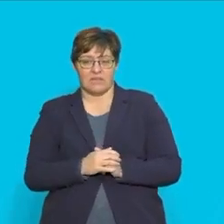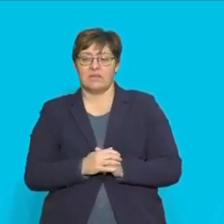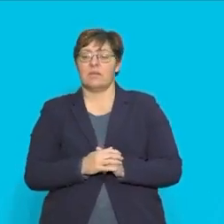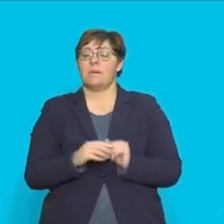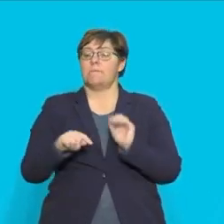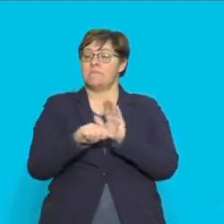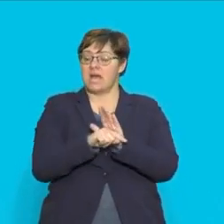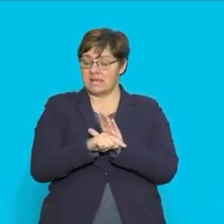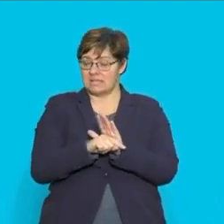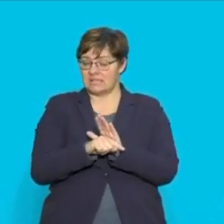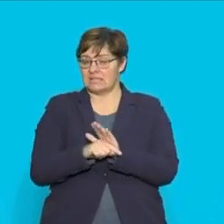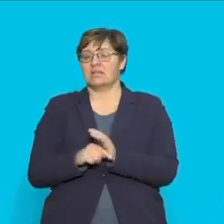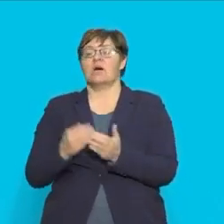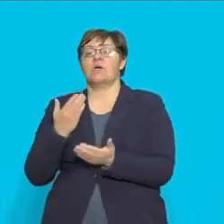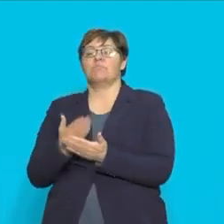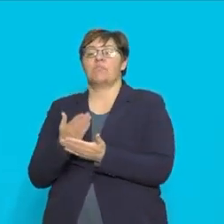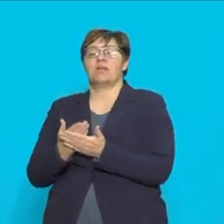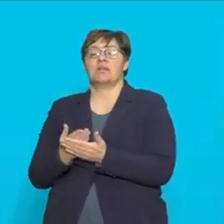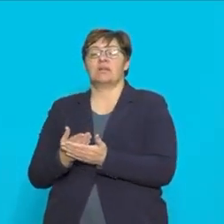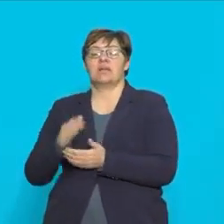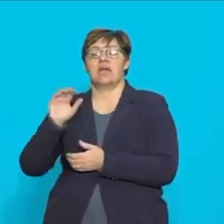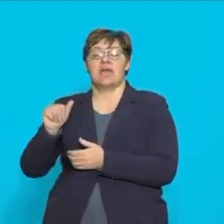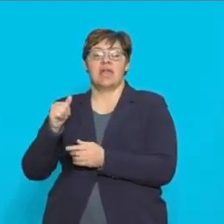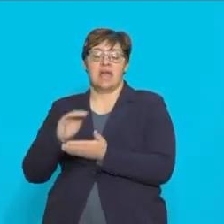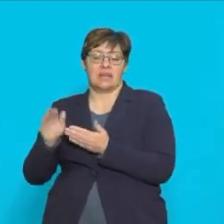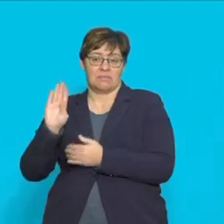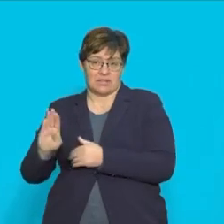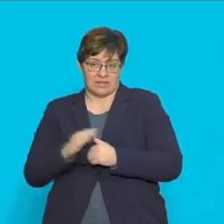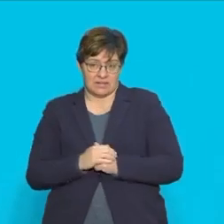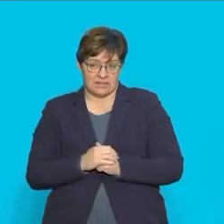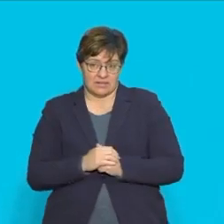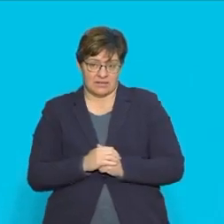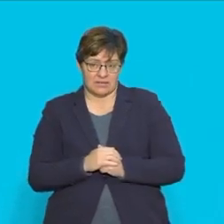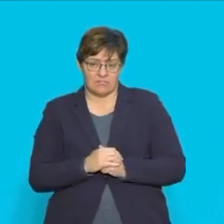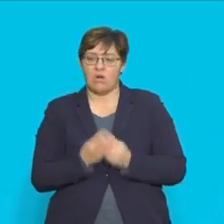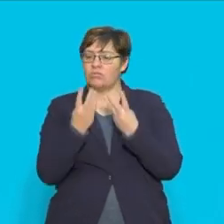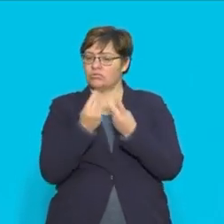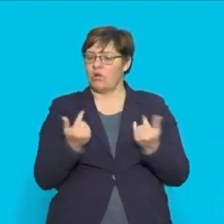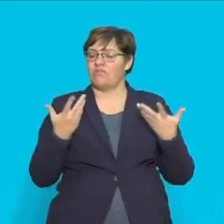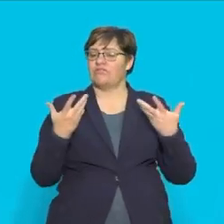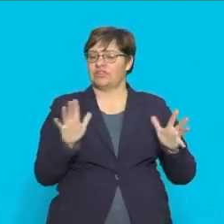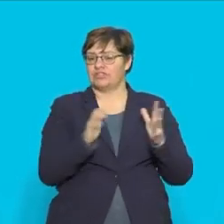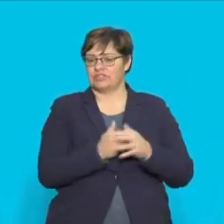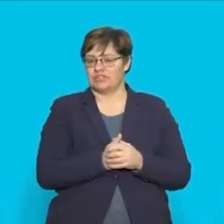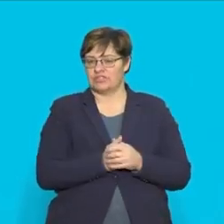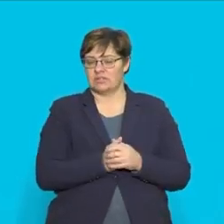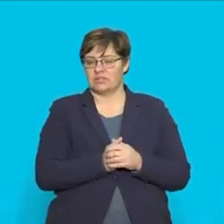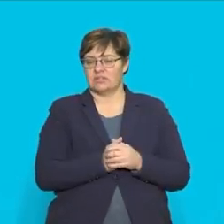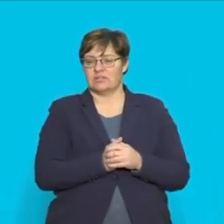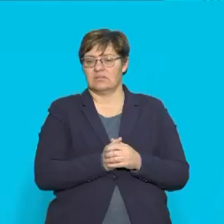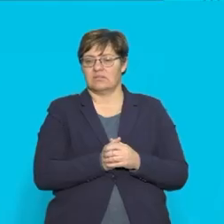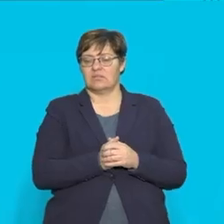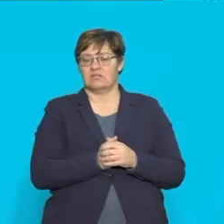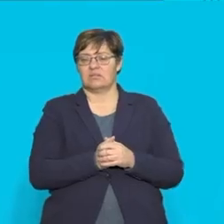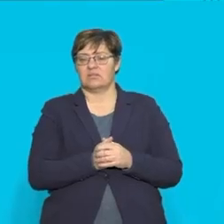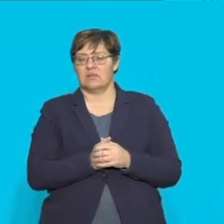0.75, and what are we calculating, which is the intersection, and we just solve this equation, okay?